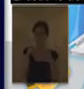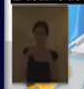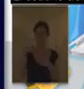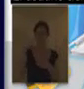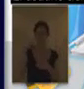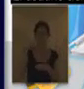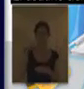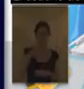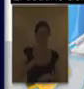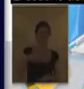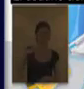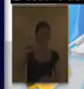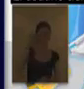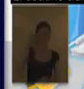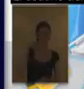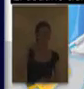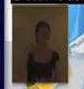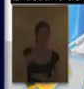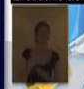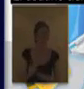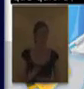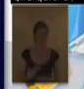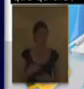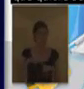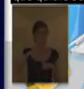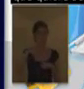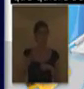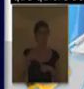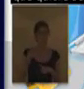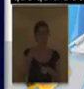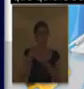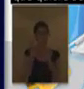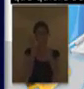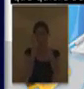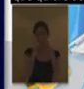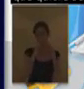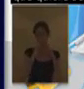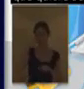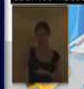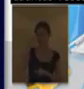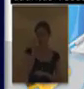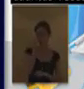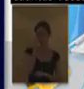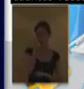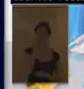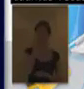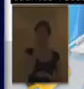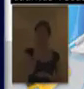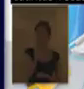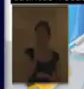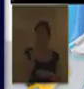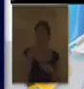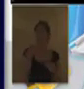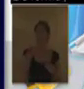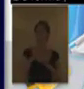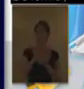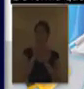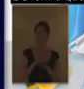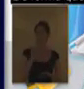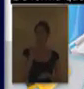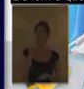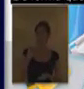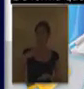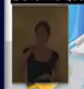eliminate, and the user has to focus on which one she wants to use, and they have to count how many times that particular alternative